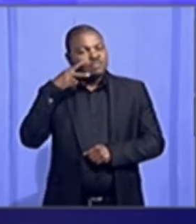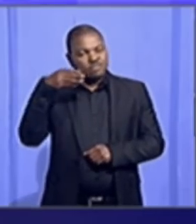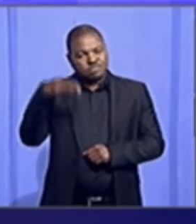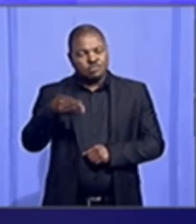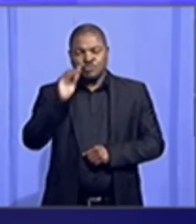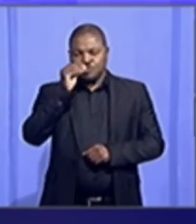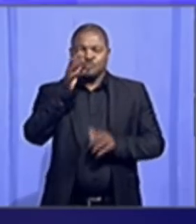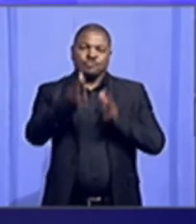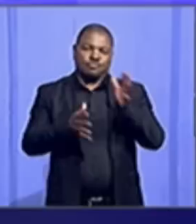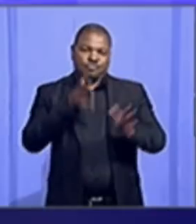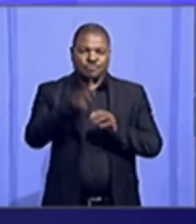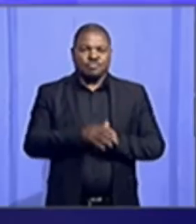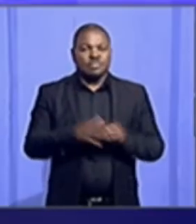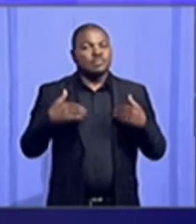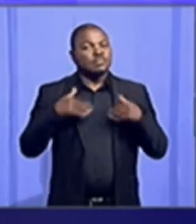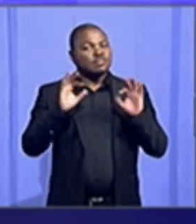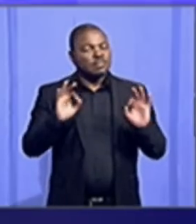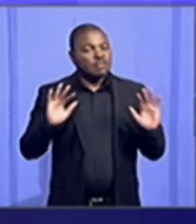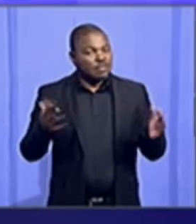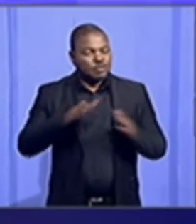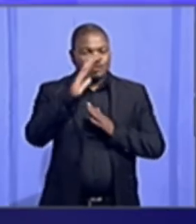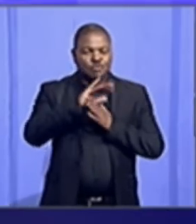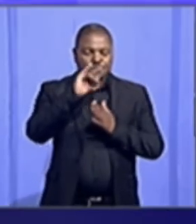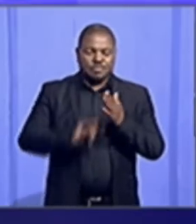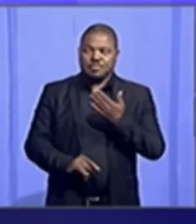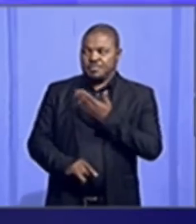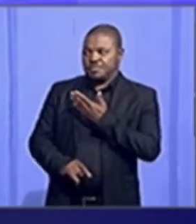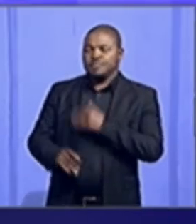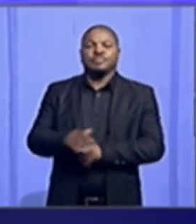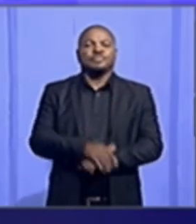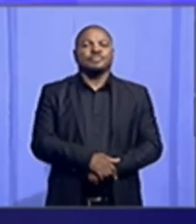Agustin Letlalo. Ha re dithakgola ka o lekola tse itlhommeng pele.